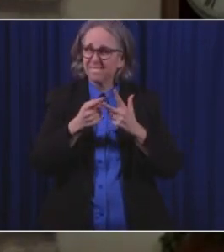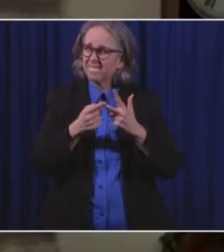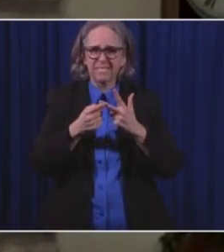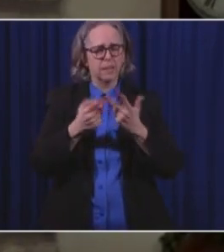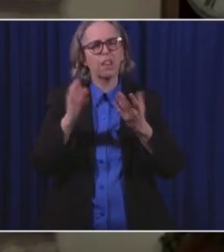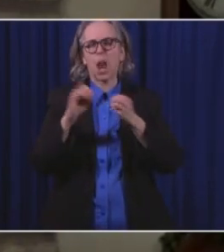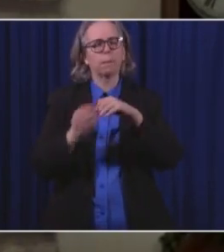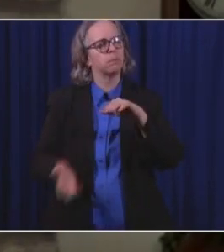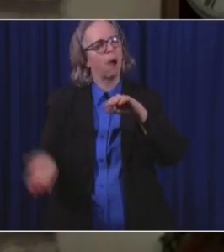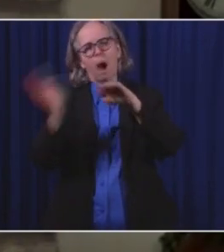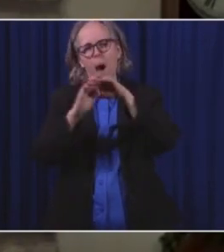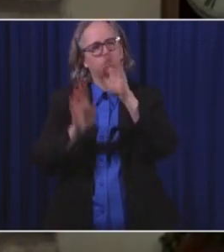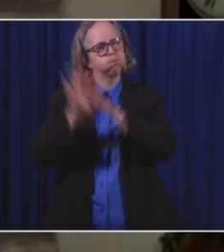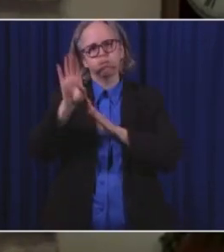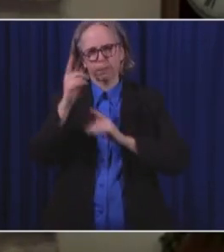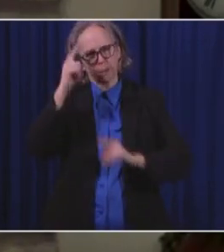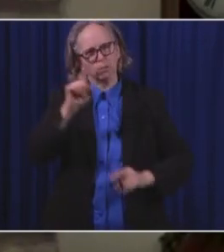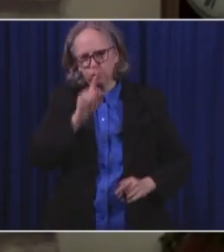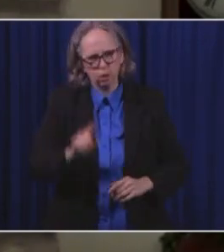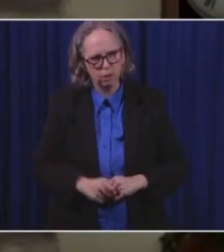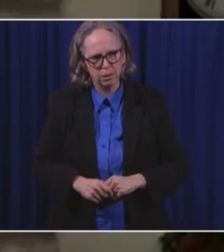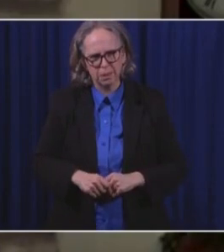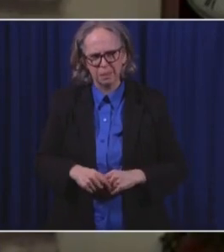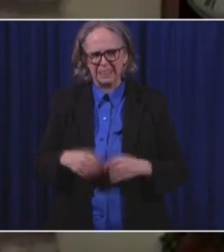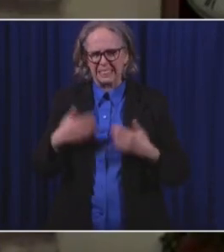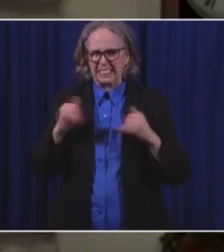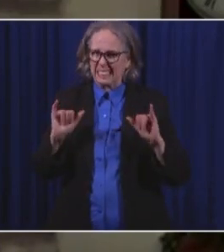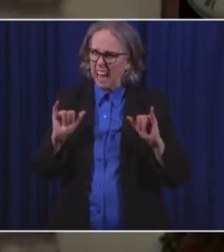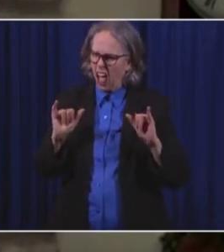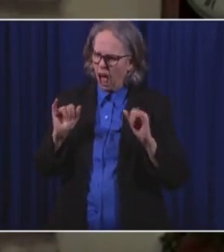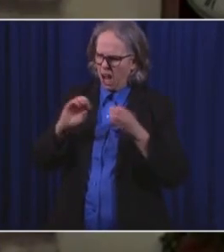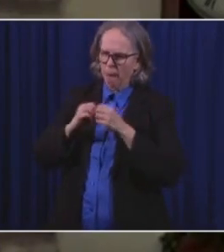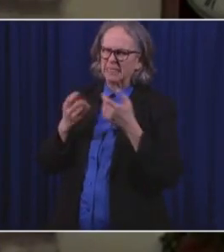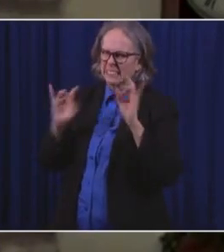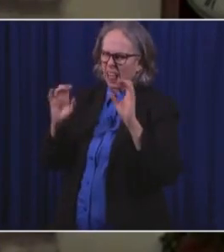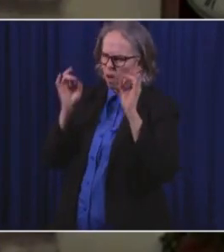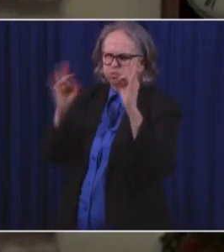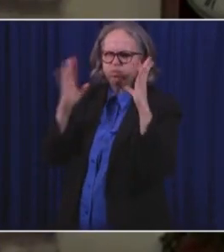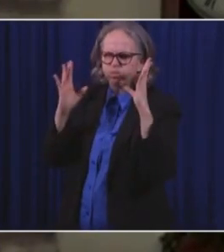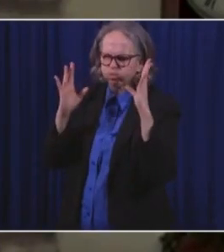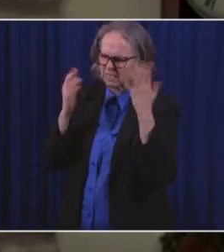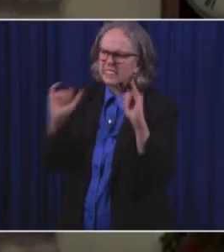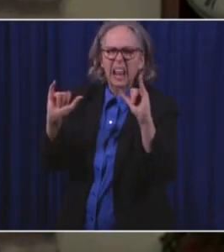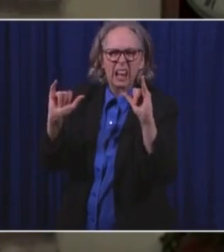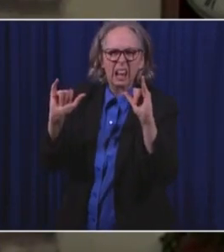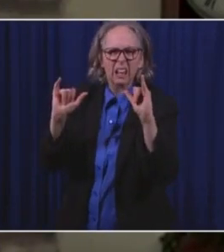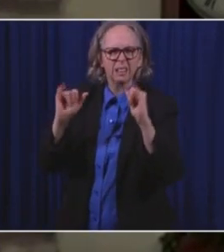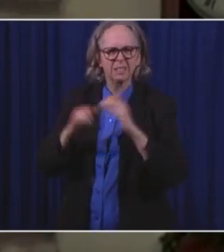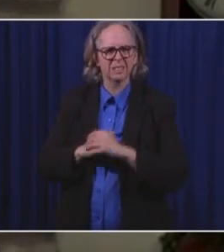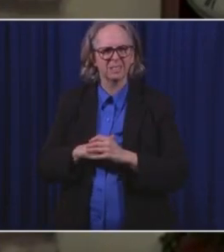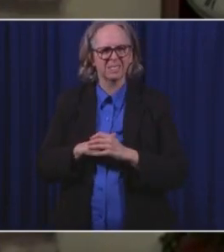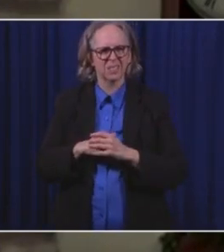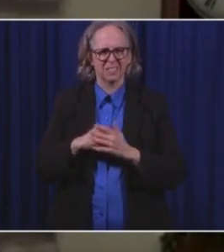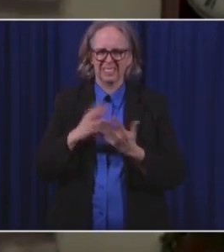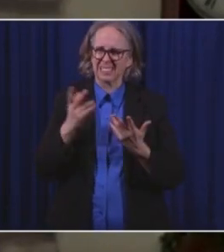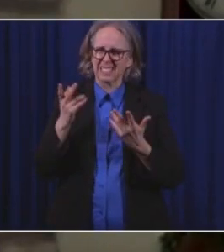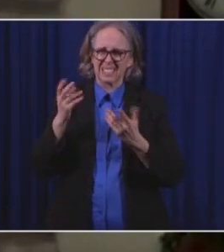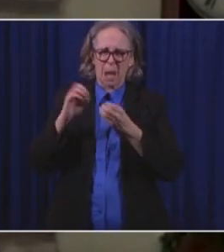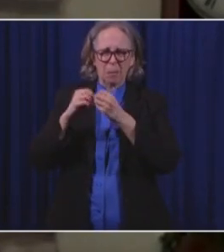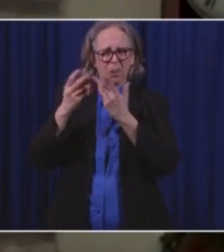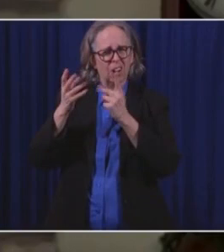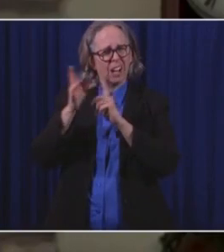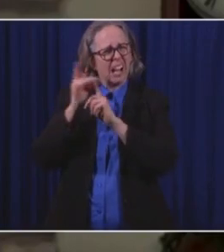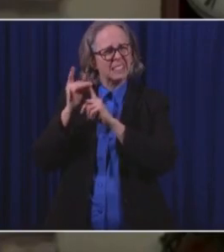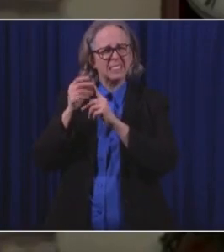numbers, they're horrible numbers. And, we know that when we see this many cases, we know that we're